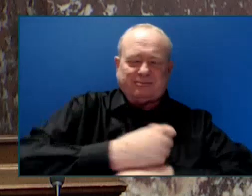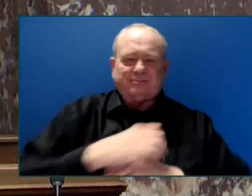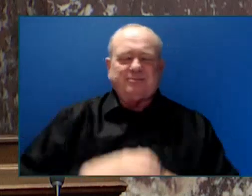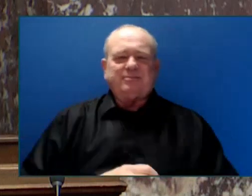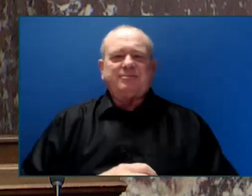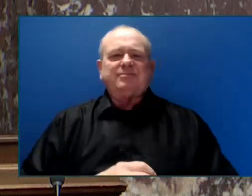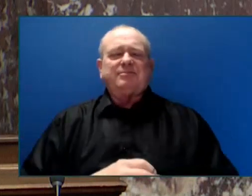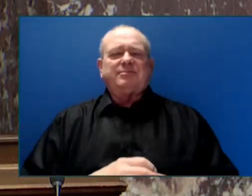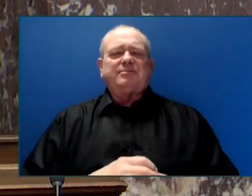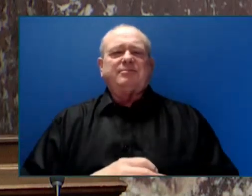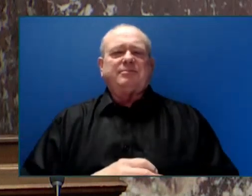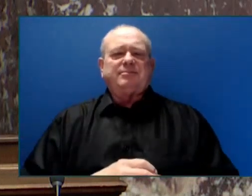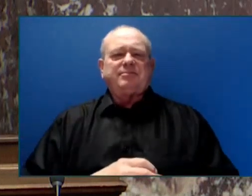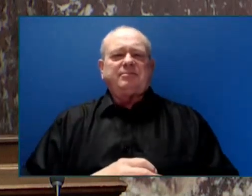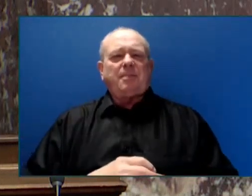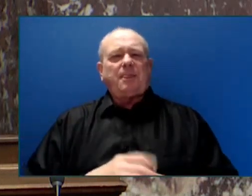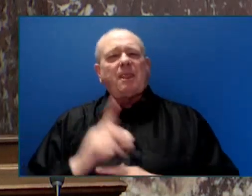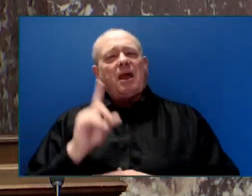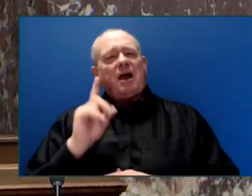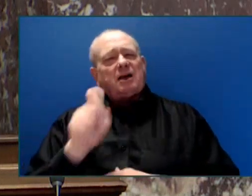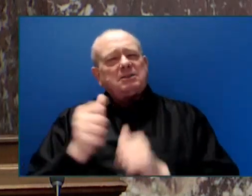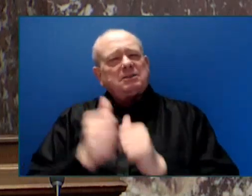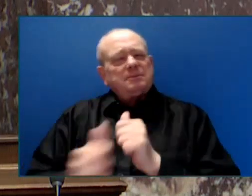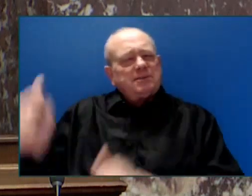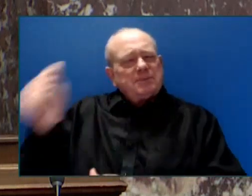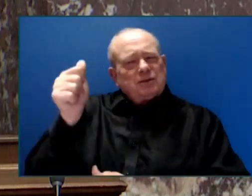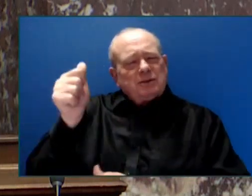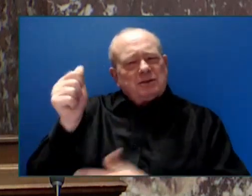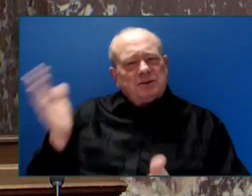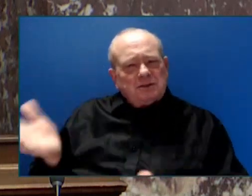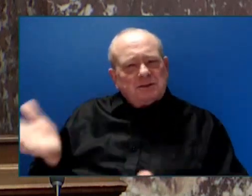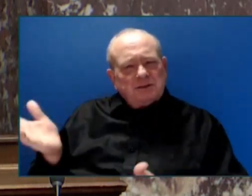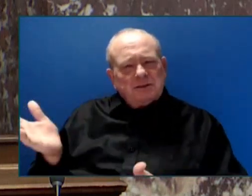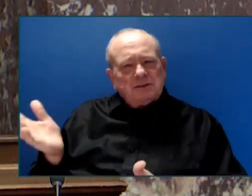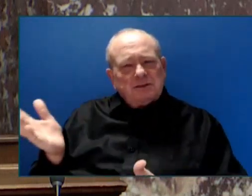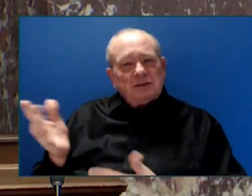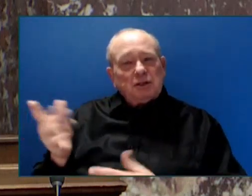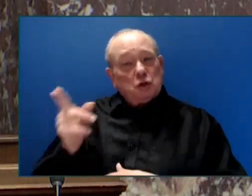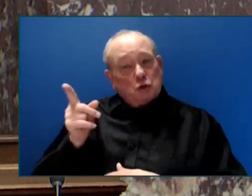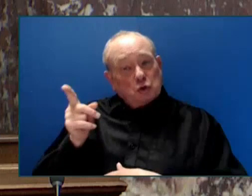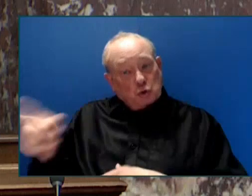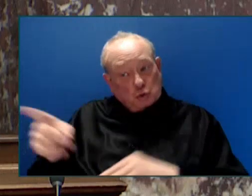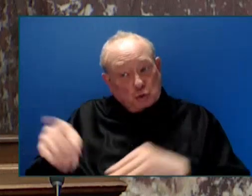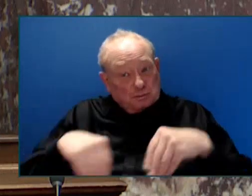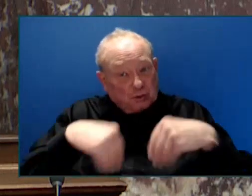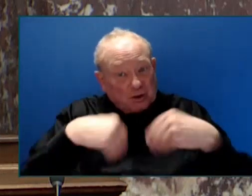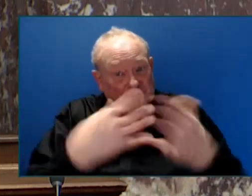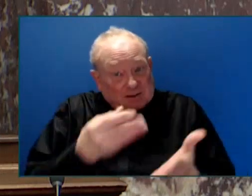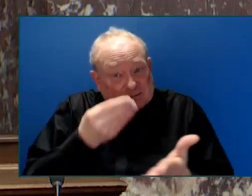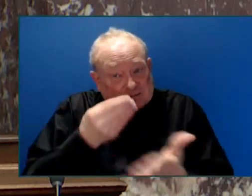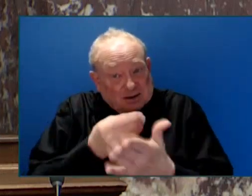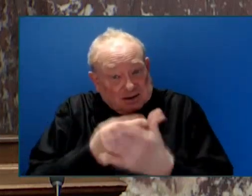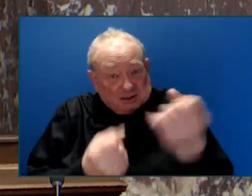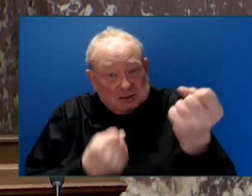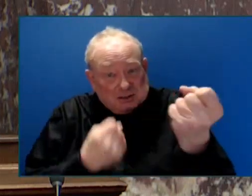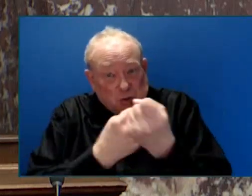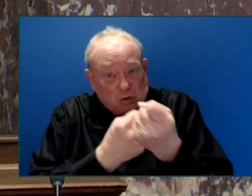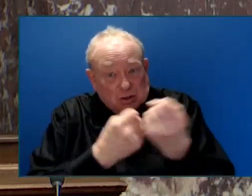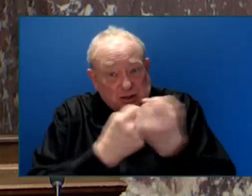when is the Premier going to give these businesses financial support to offset their losses from